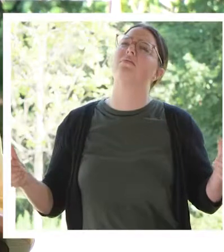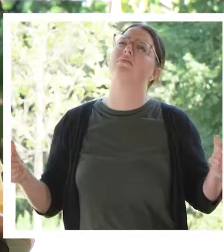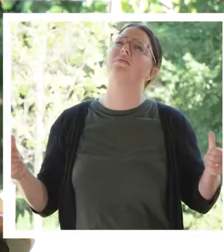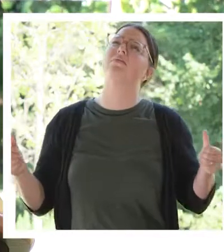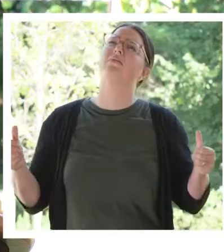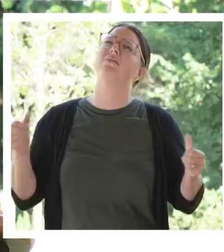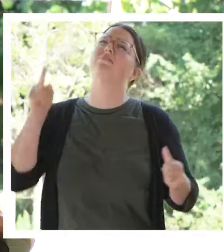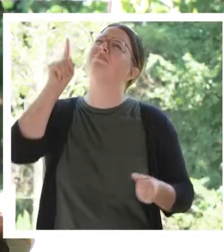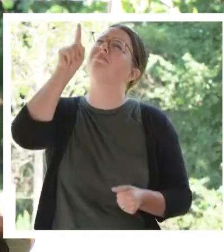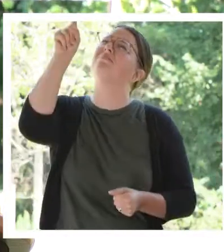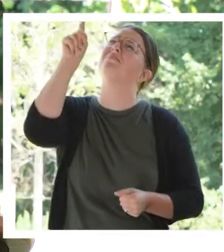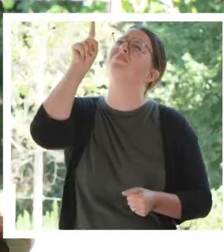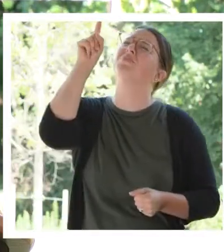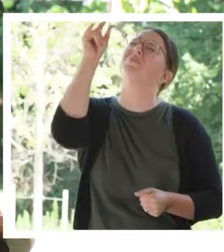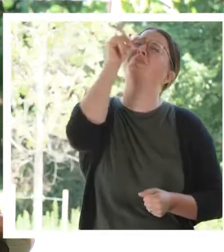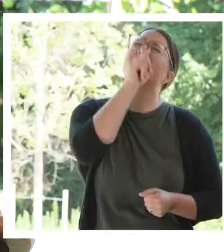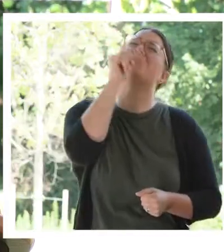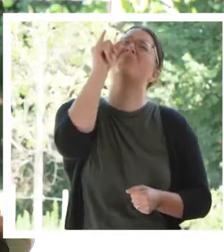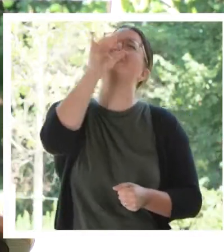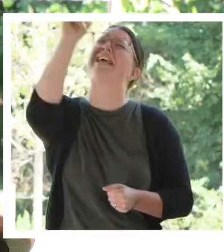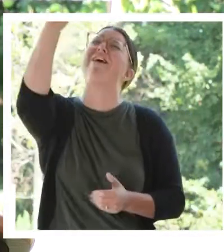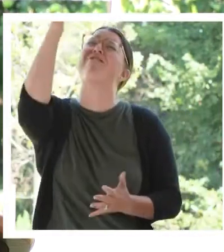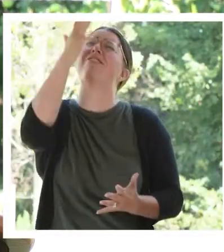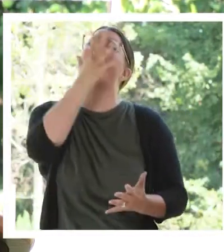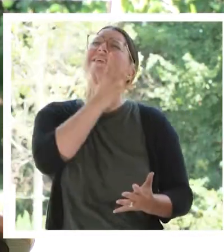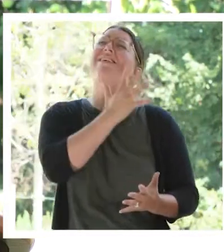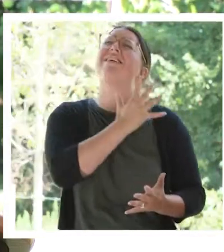relieved. How